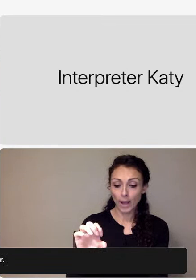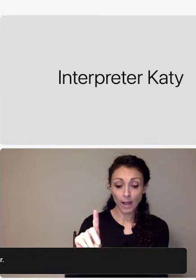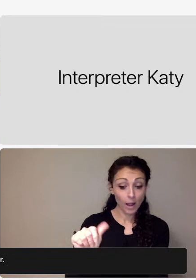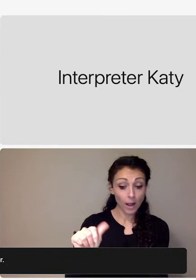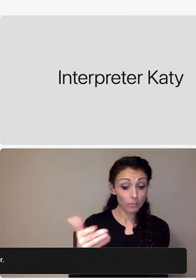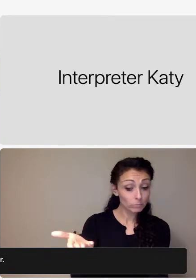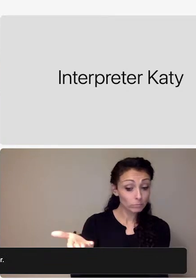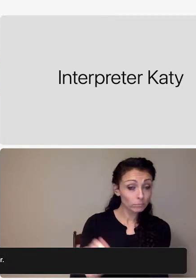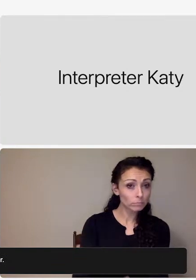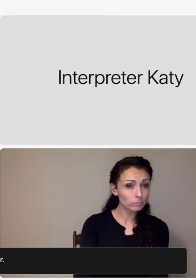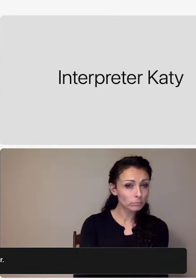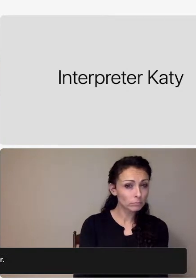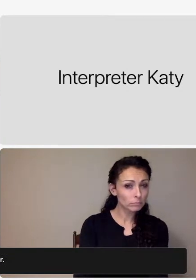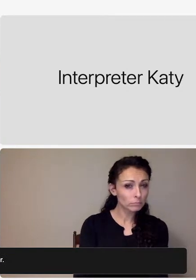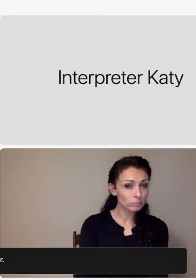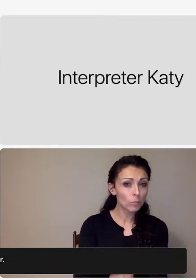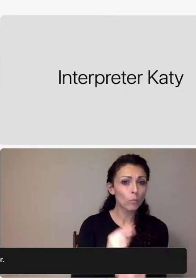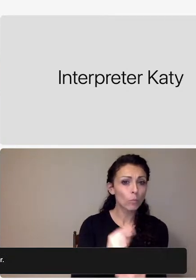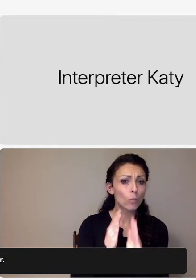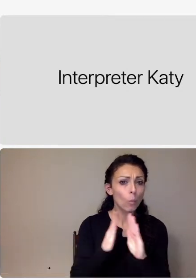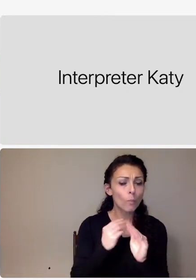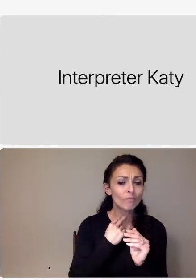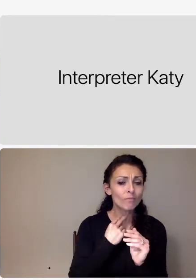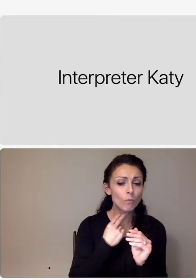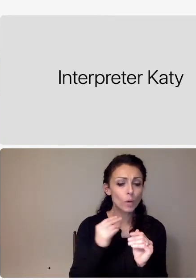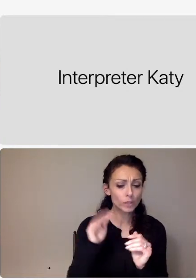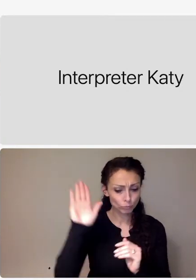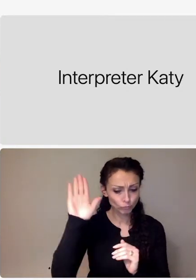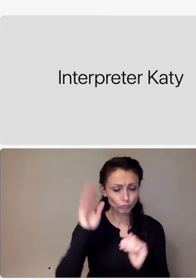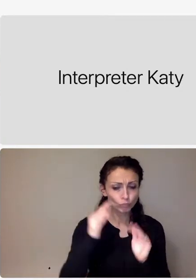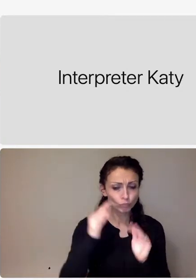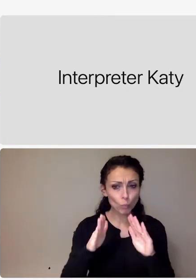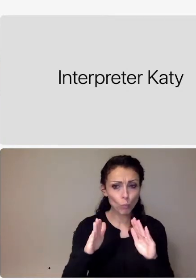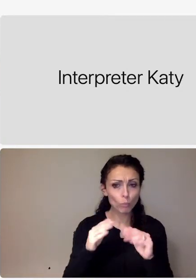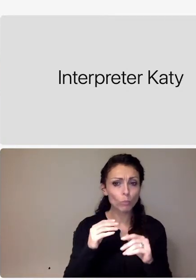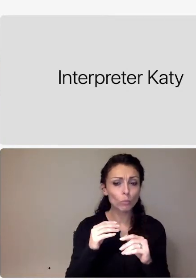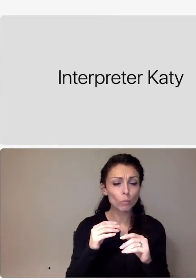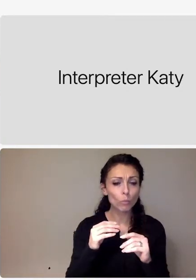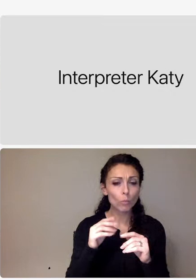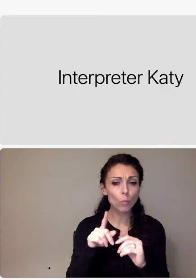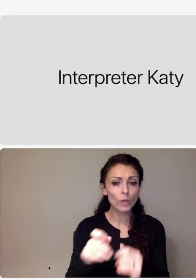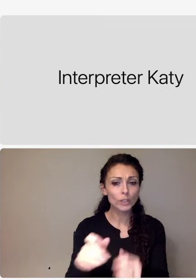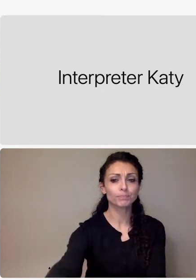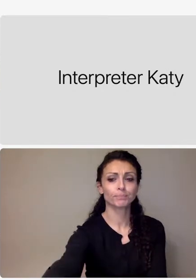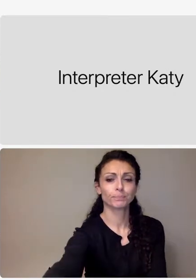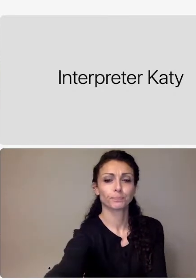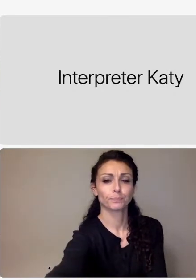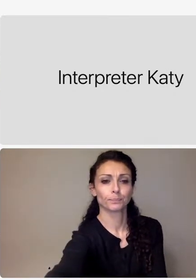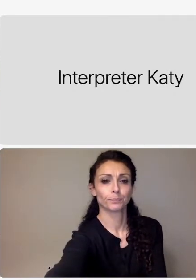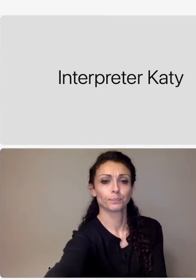i have one question um i think i know the answer but i just want to make sure um